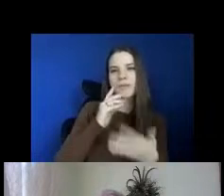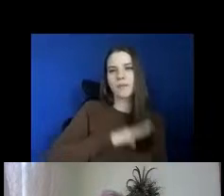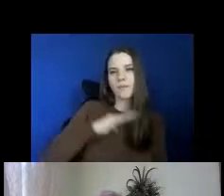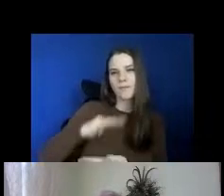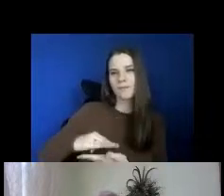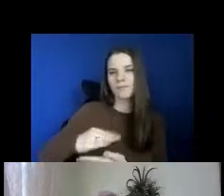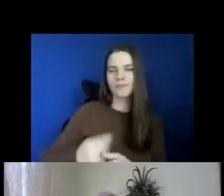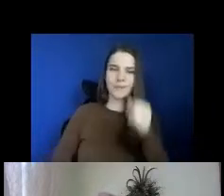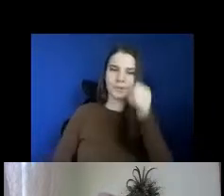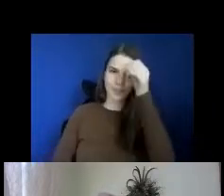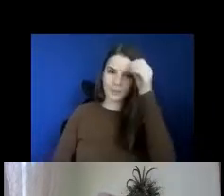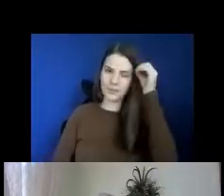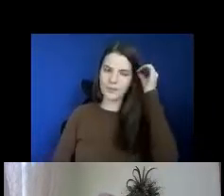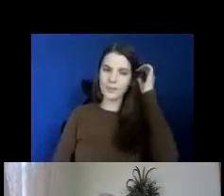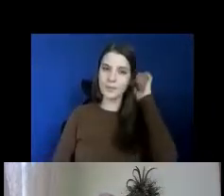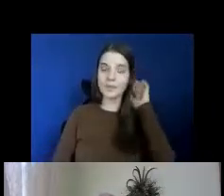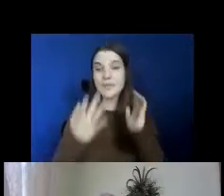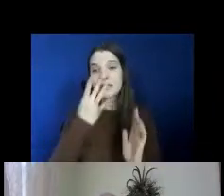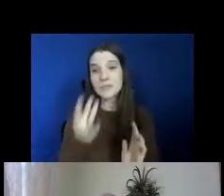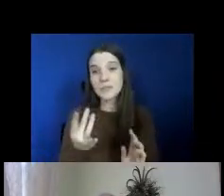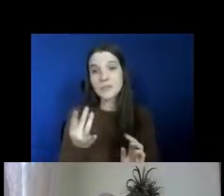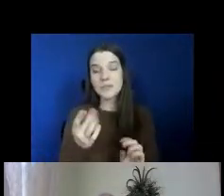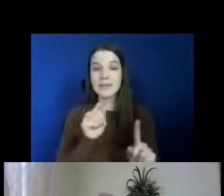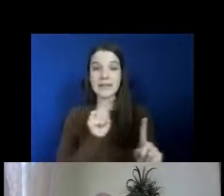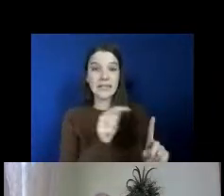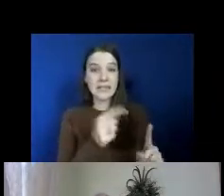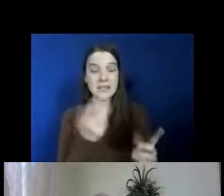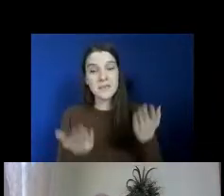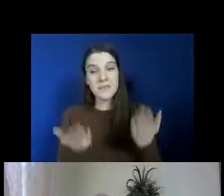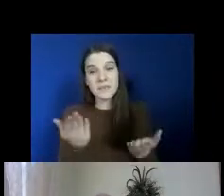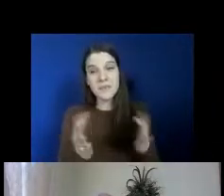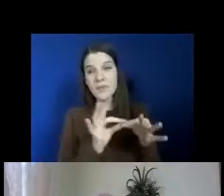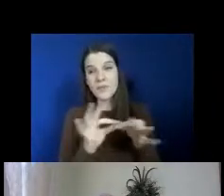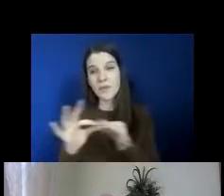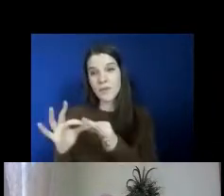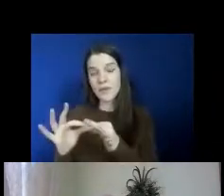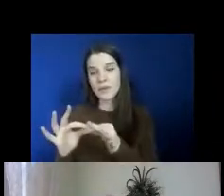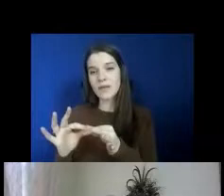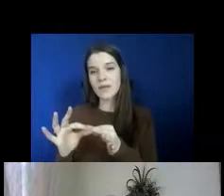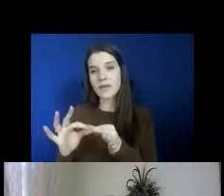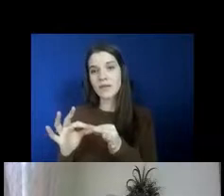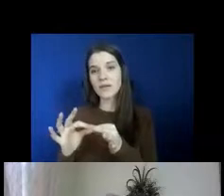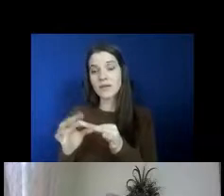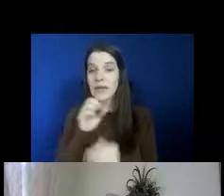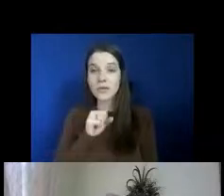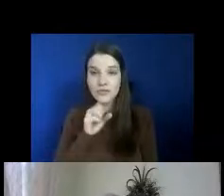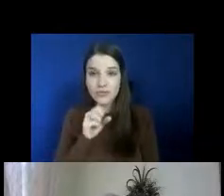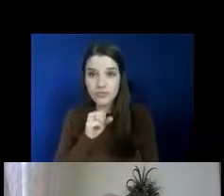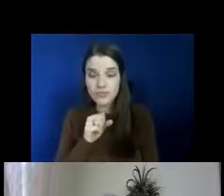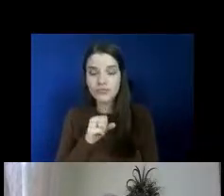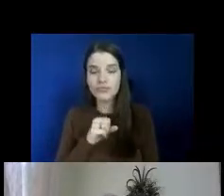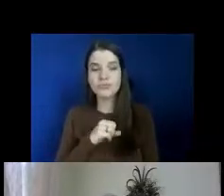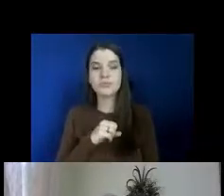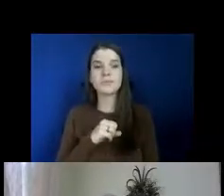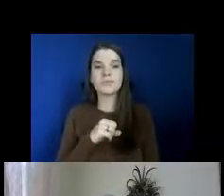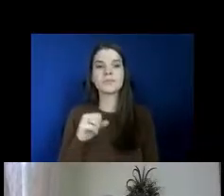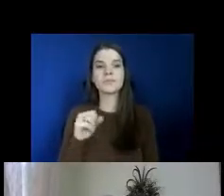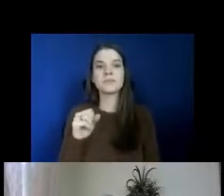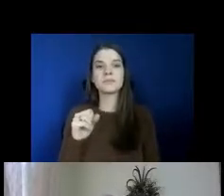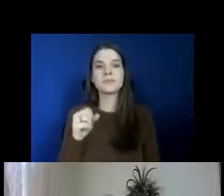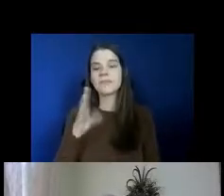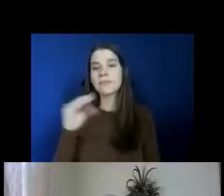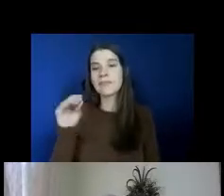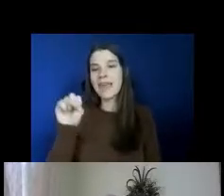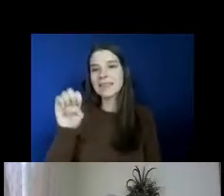regimens. And interestingly enough, this is probably related to age as well as